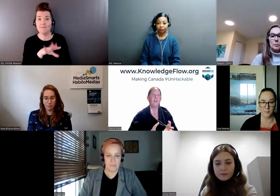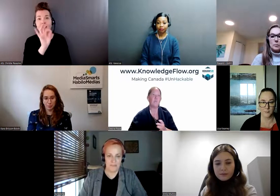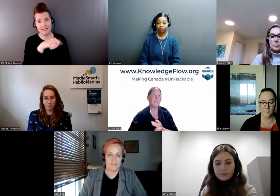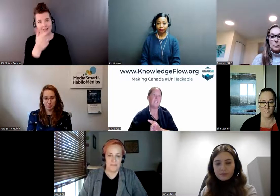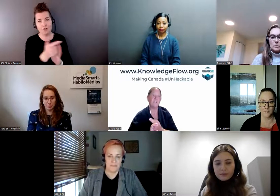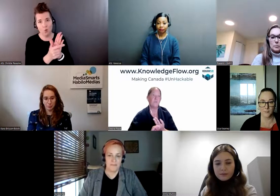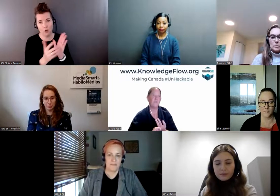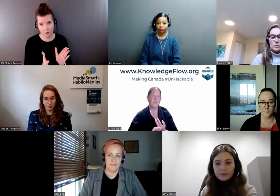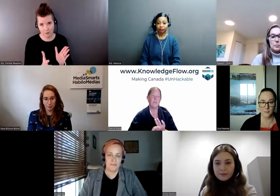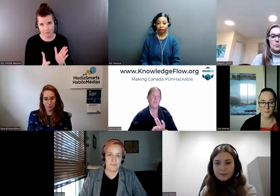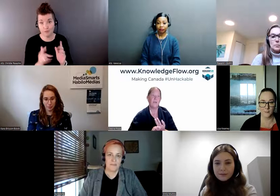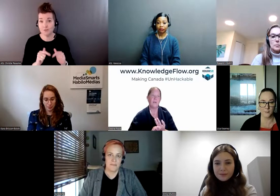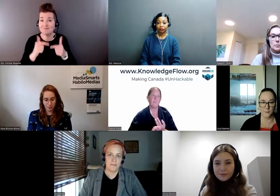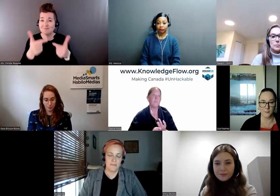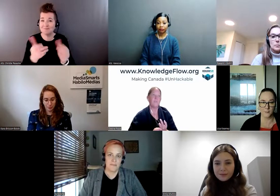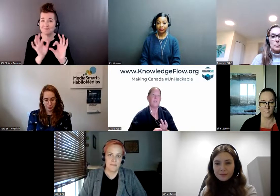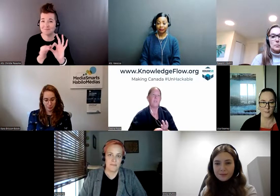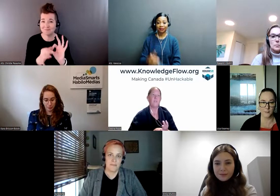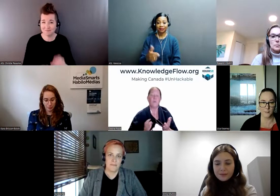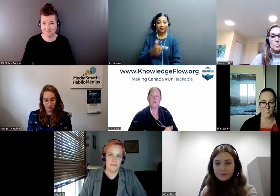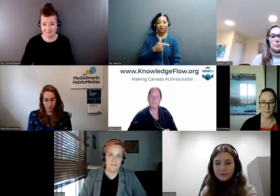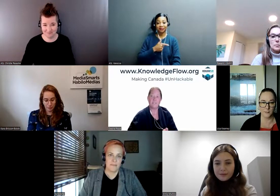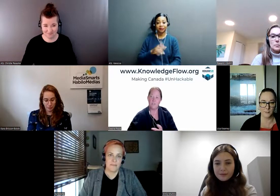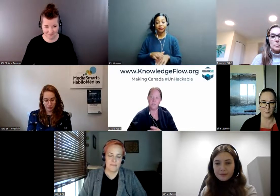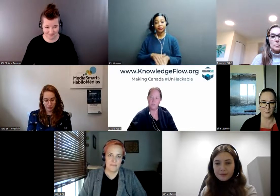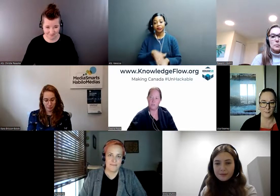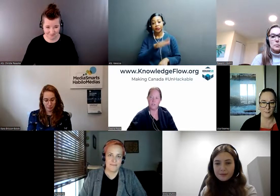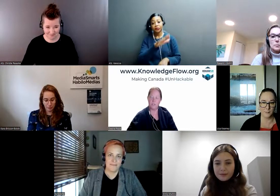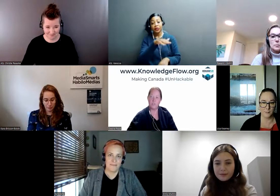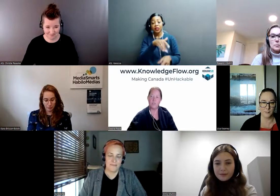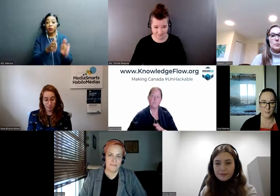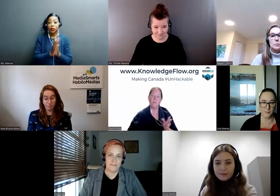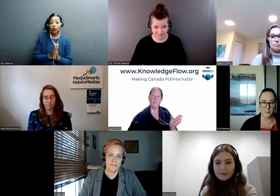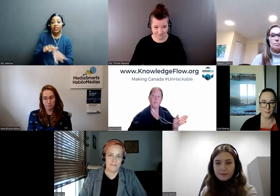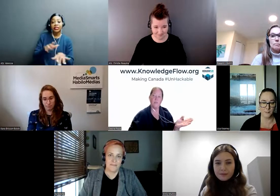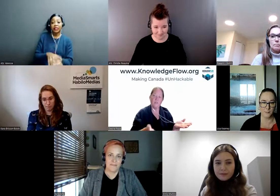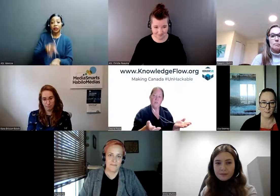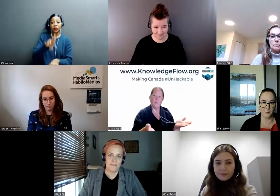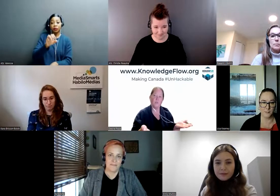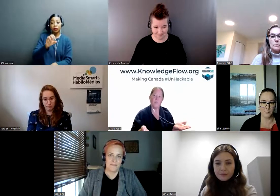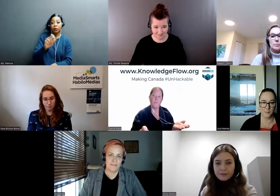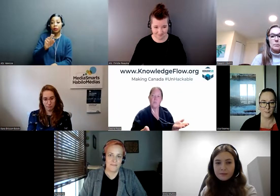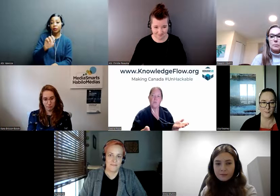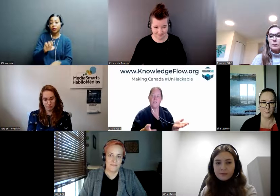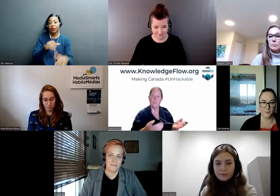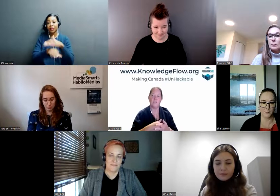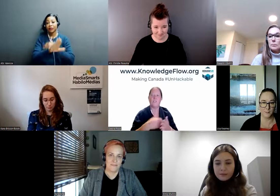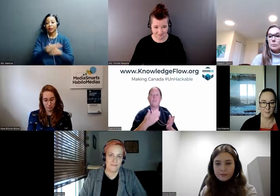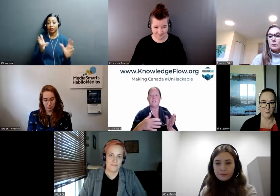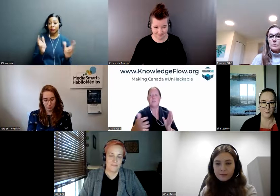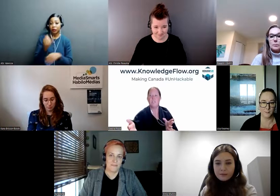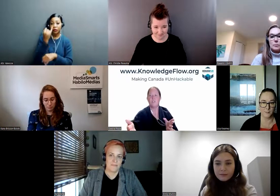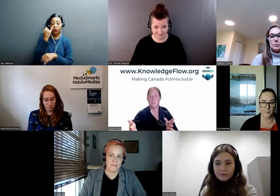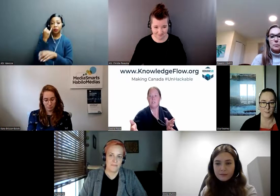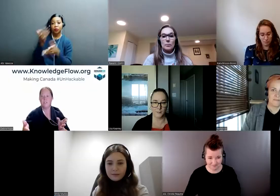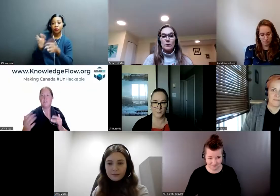Are they being asked for remote access to their computer? So if a service provider says, oh,